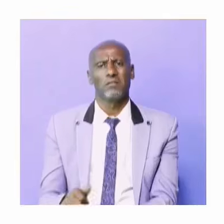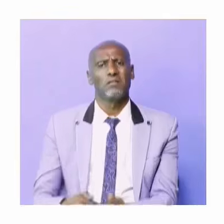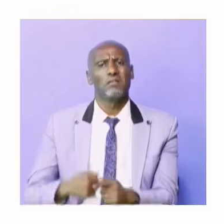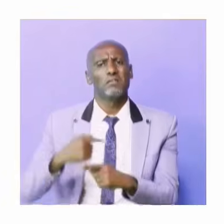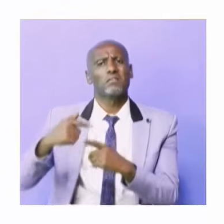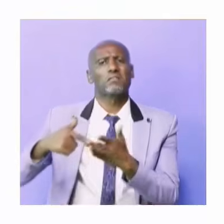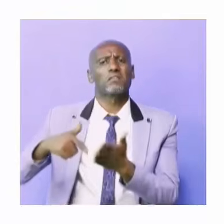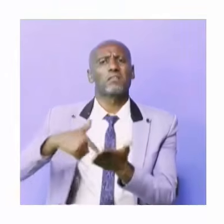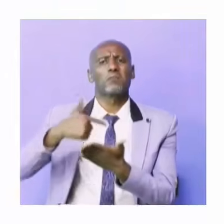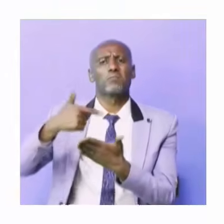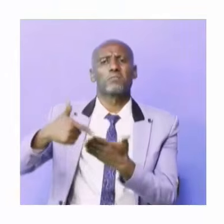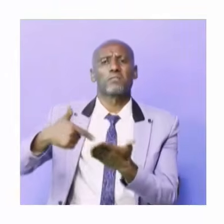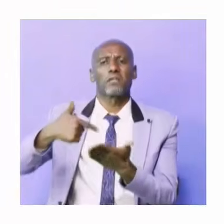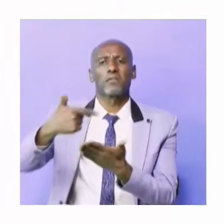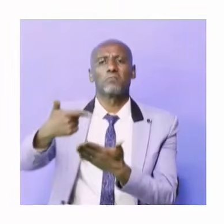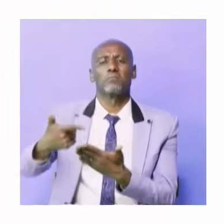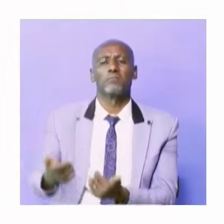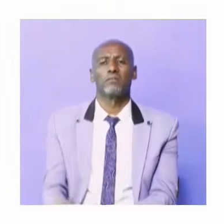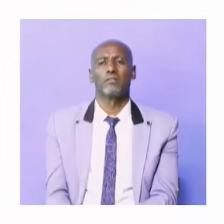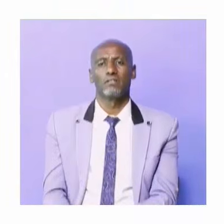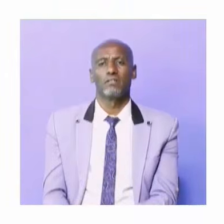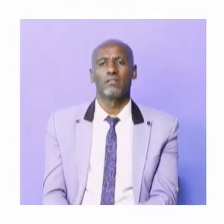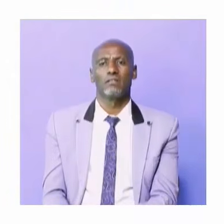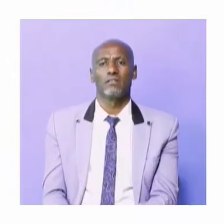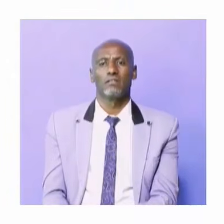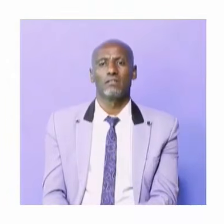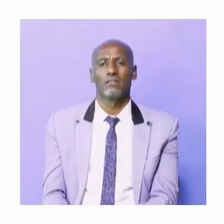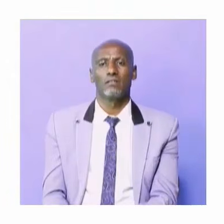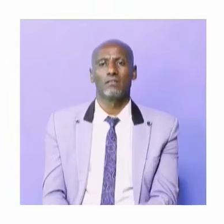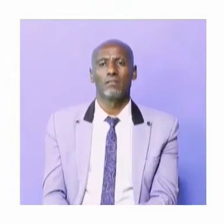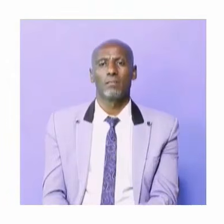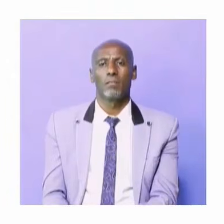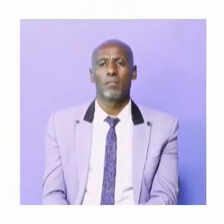Yeah? Seldom. Frequently.